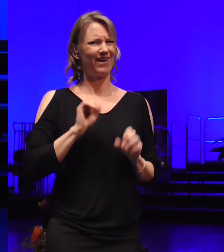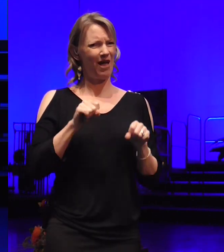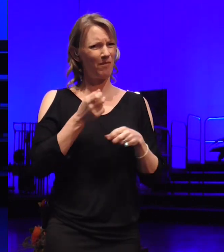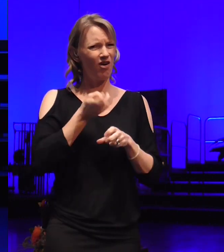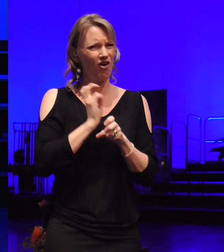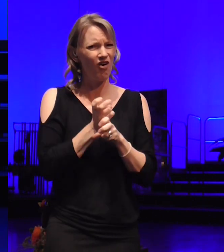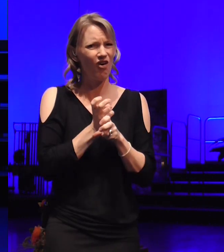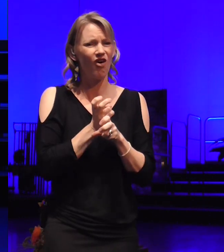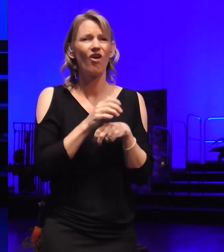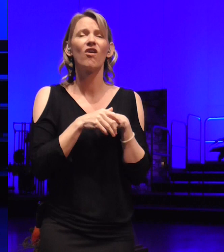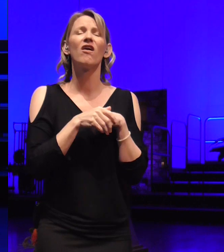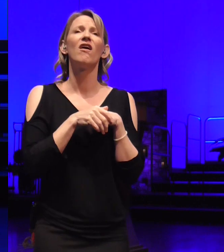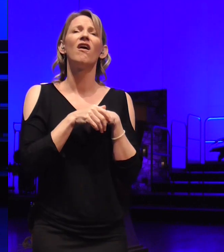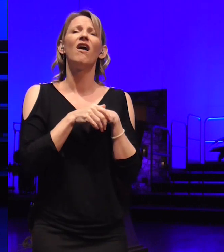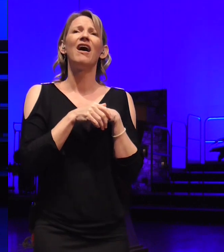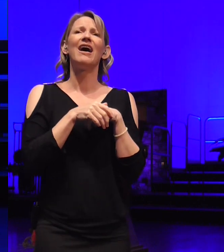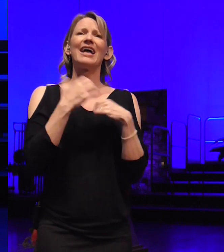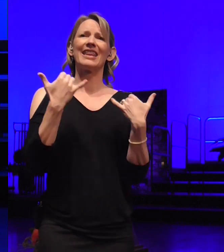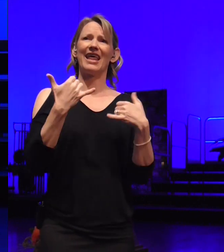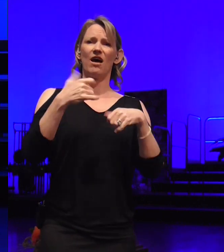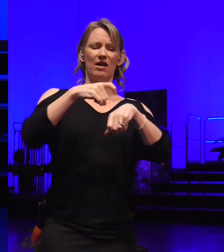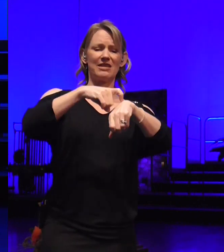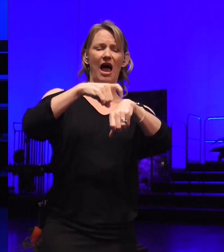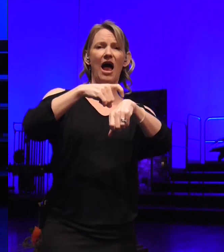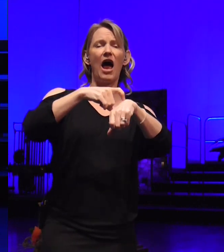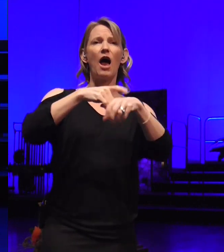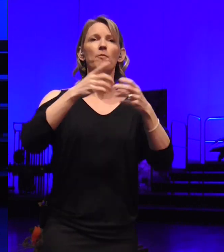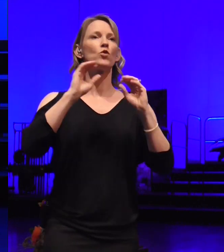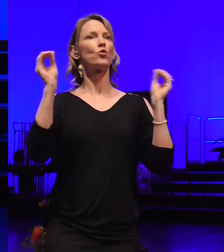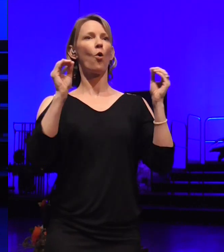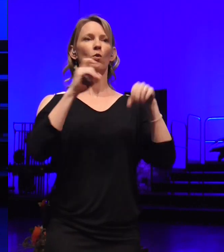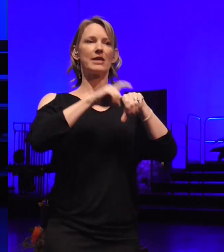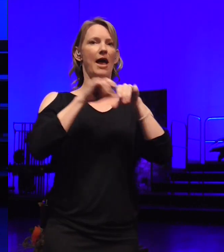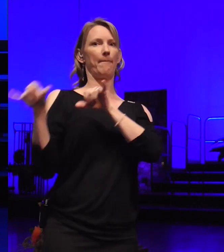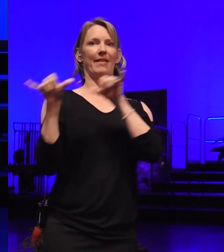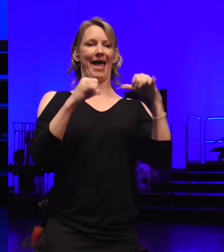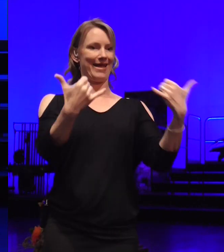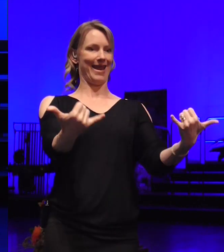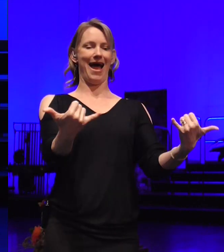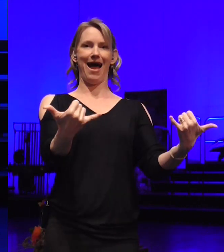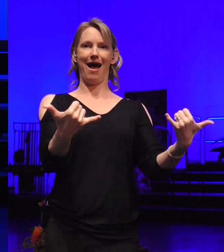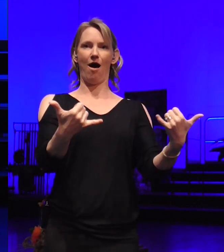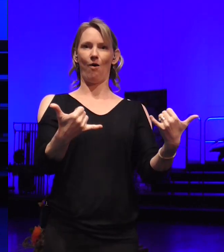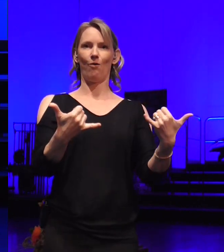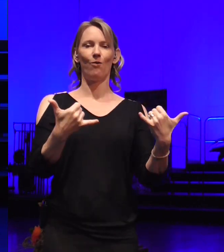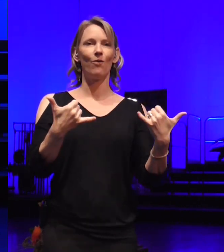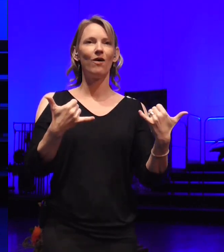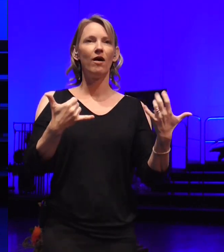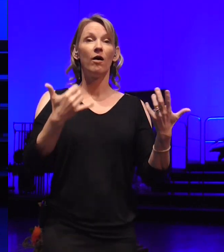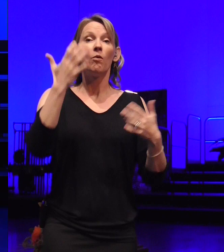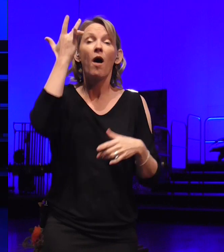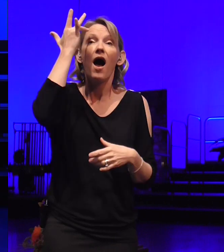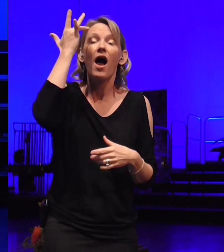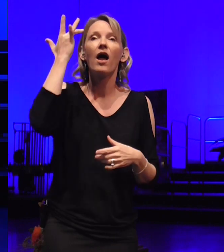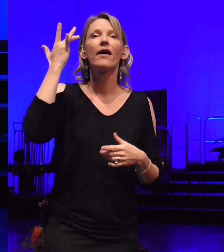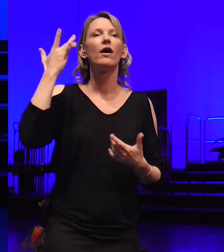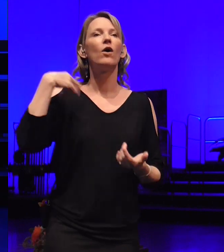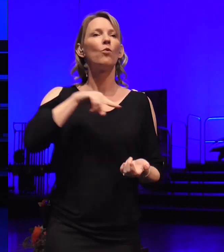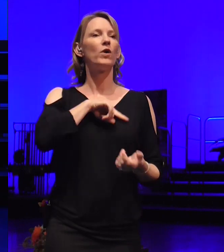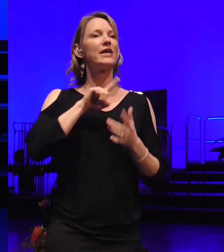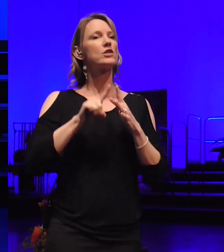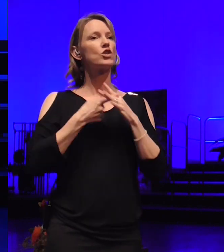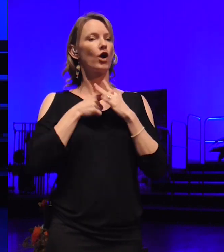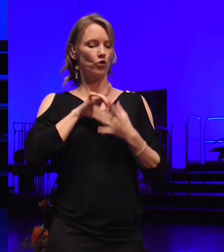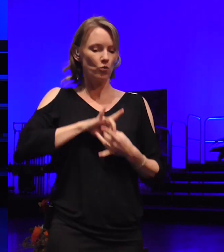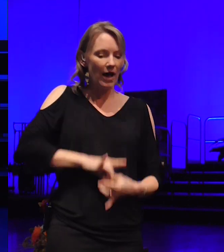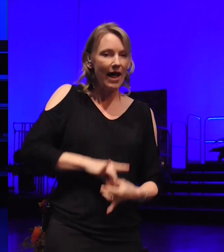And it's this time that it is no time like the present, because as we begin